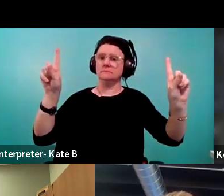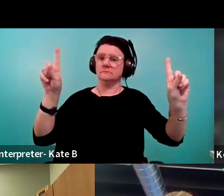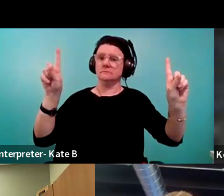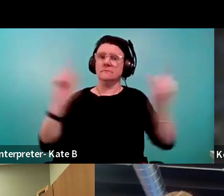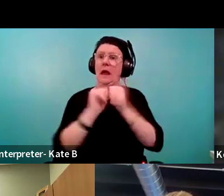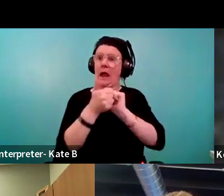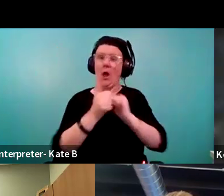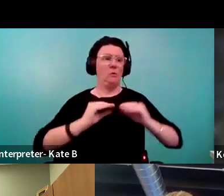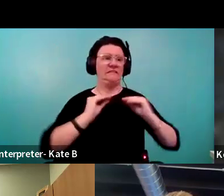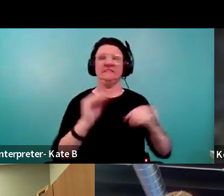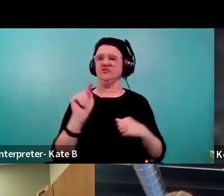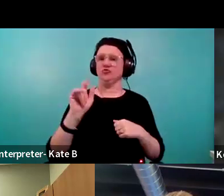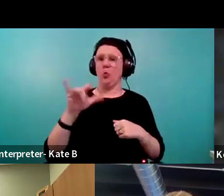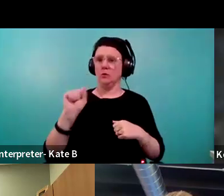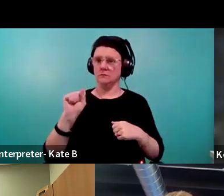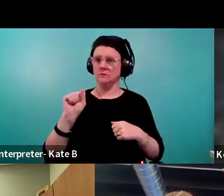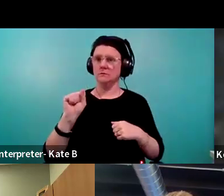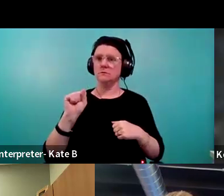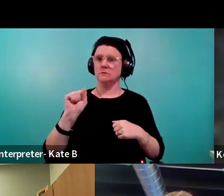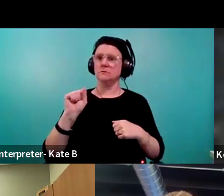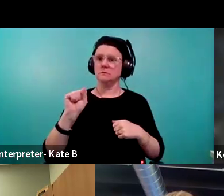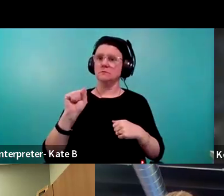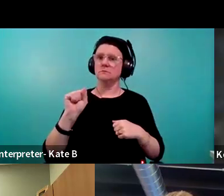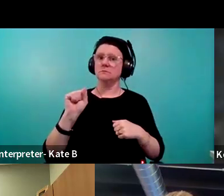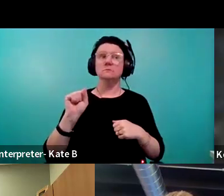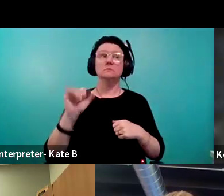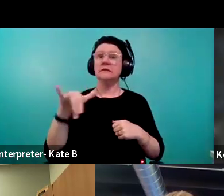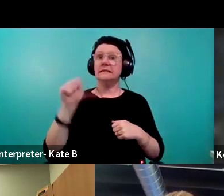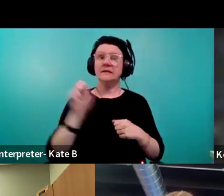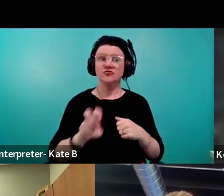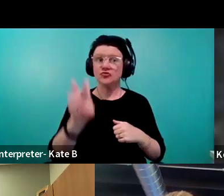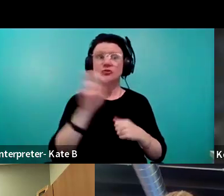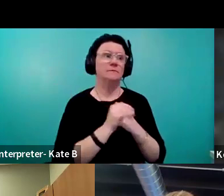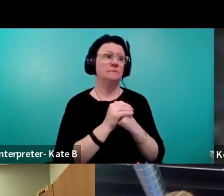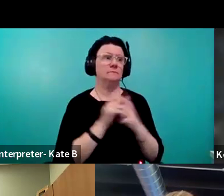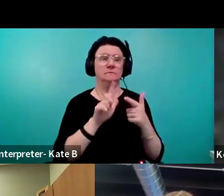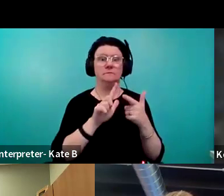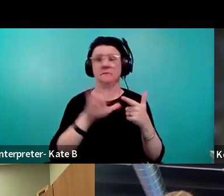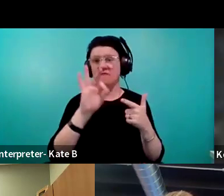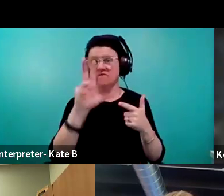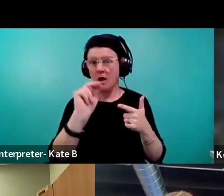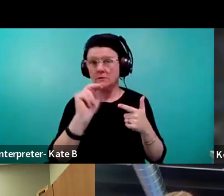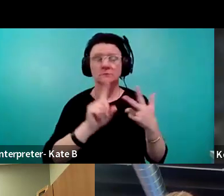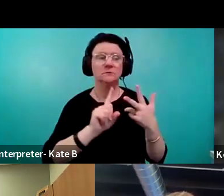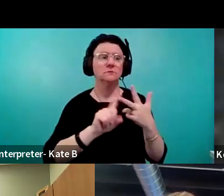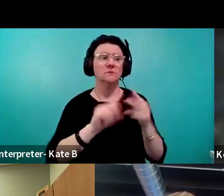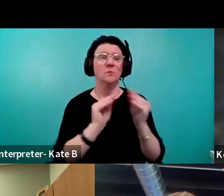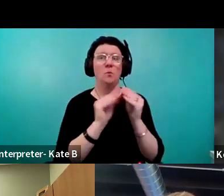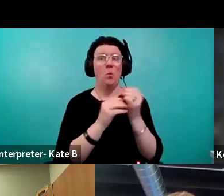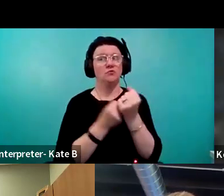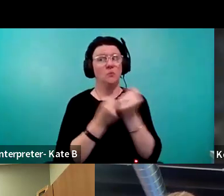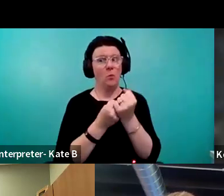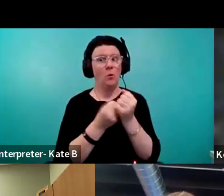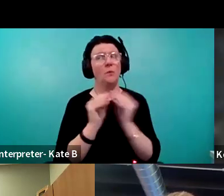we've given them. And so it's a journey. It's been fun, but yeah, the more support we could